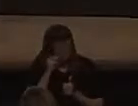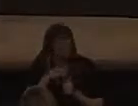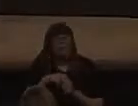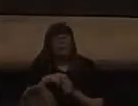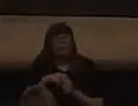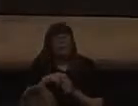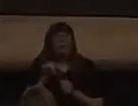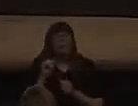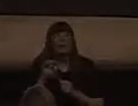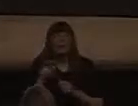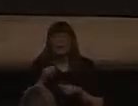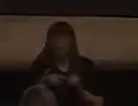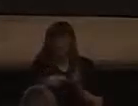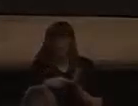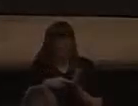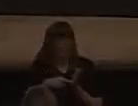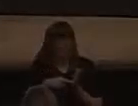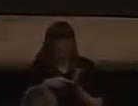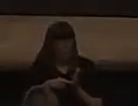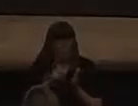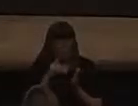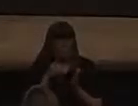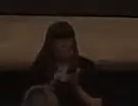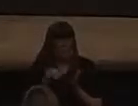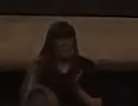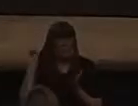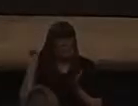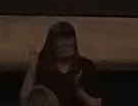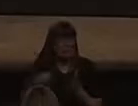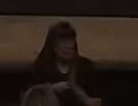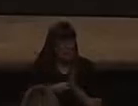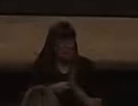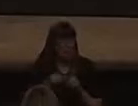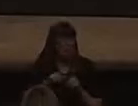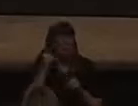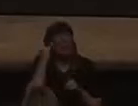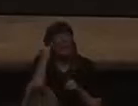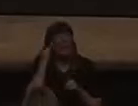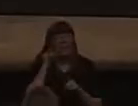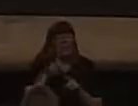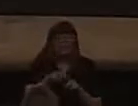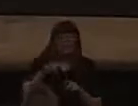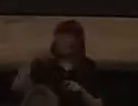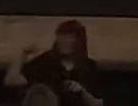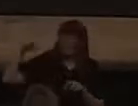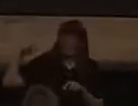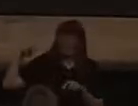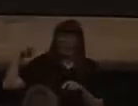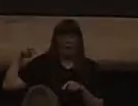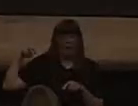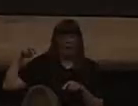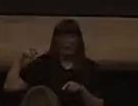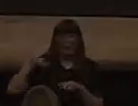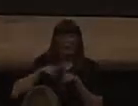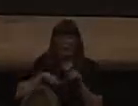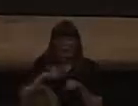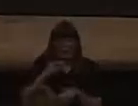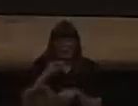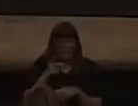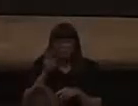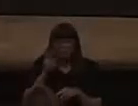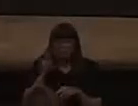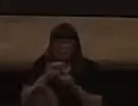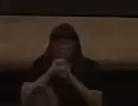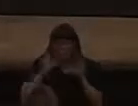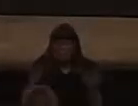that if they can't afford the really expensive tickets, but if they sit further back, they don't get anything out of the show because they